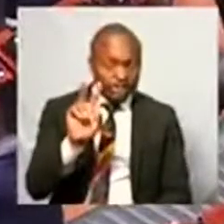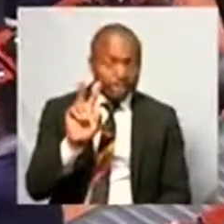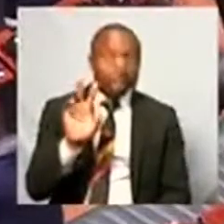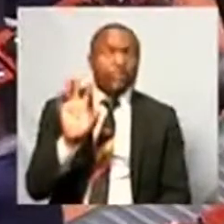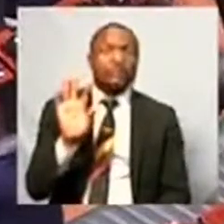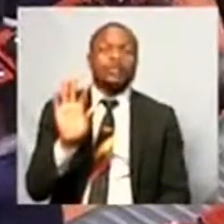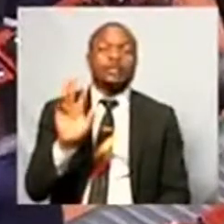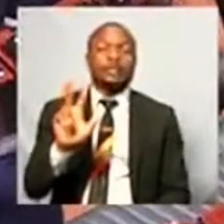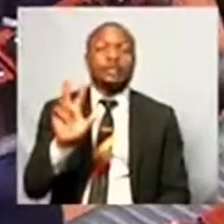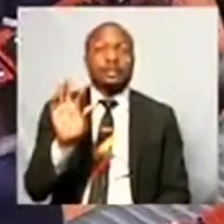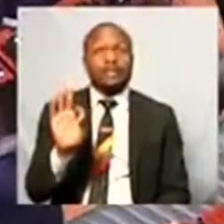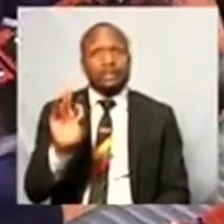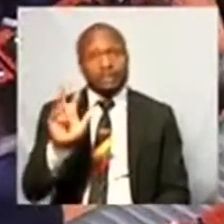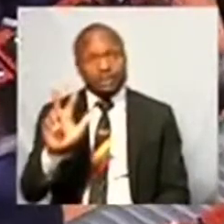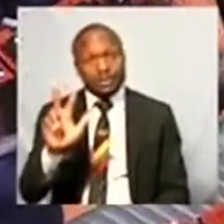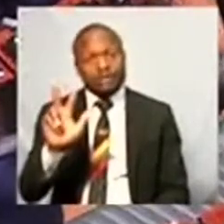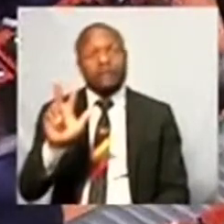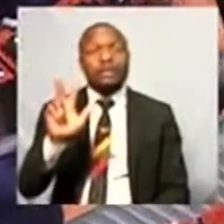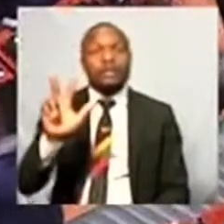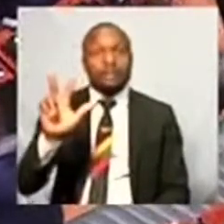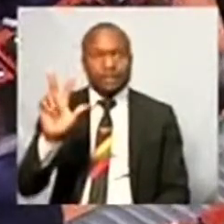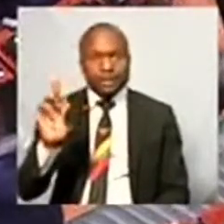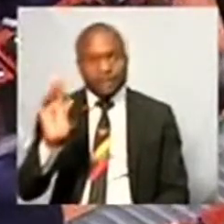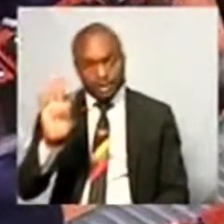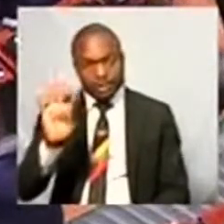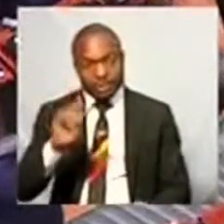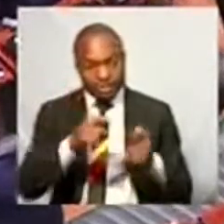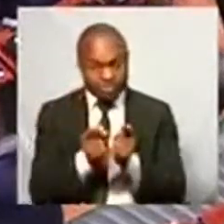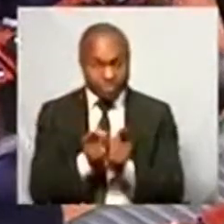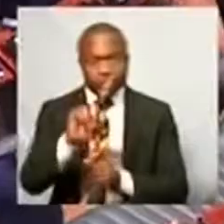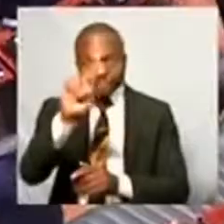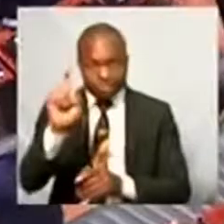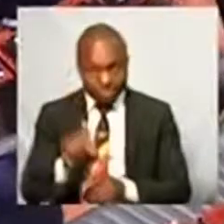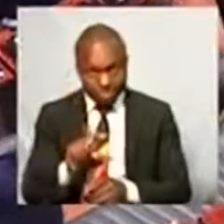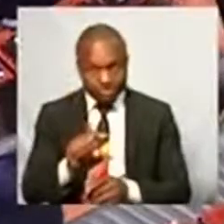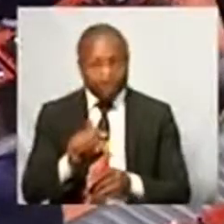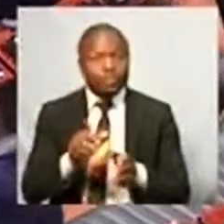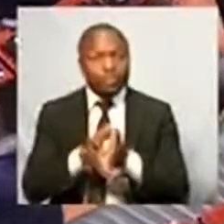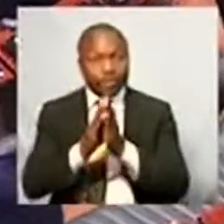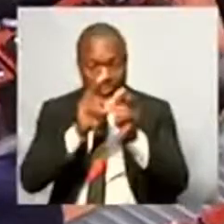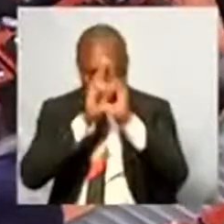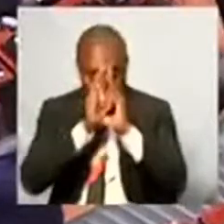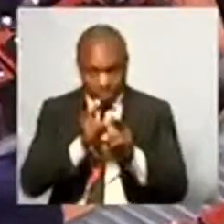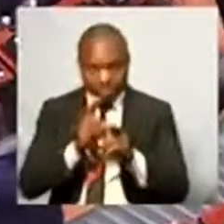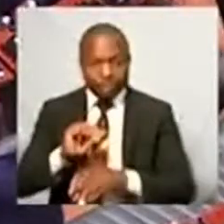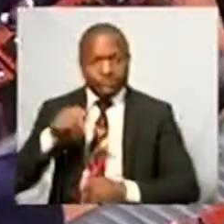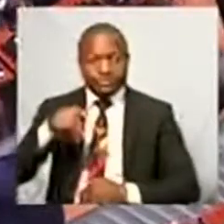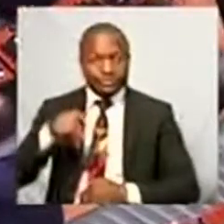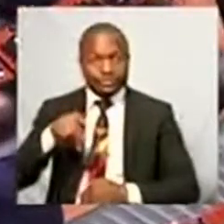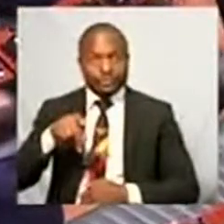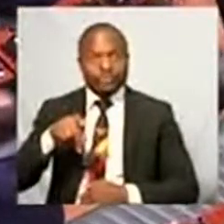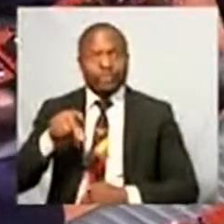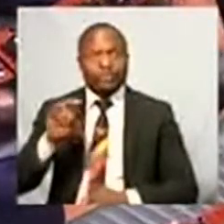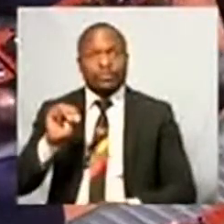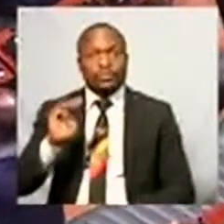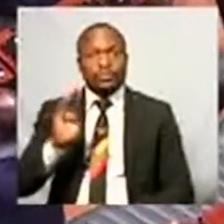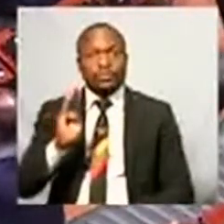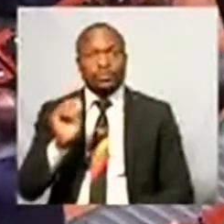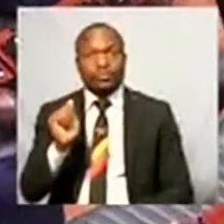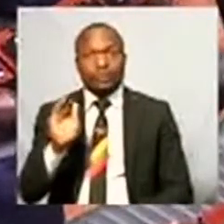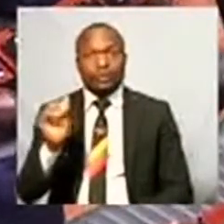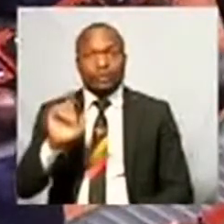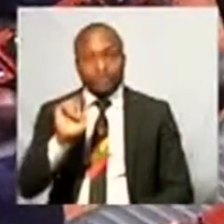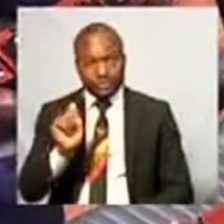and 394 as grouped questions on the order paper asked by the Honorable Members from Mbabala and